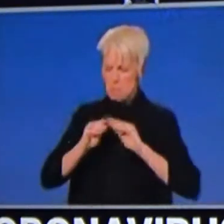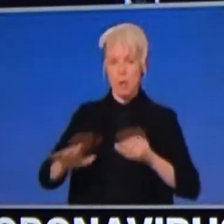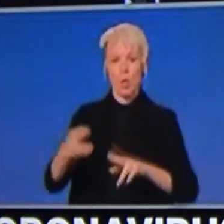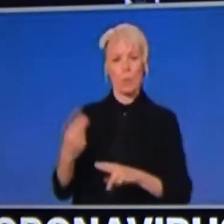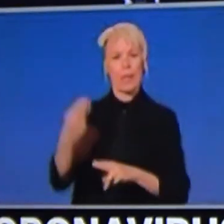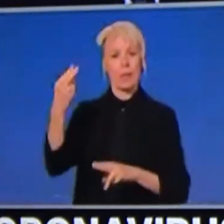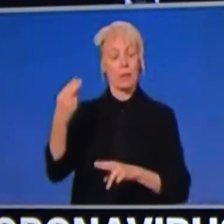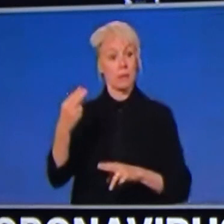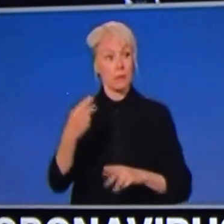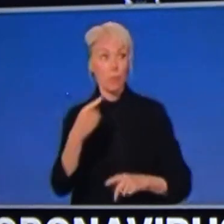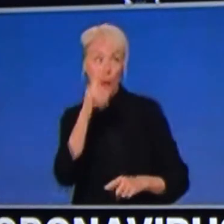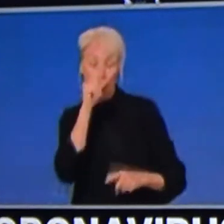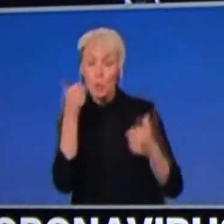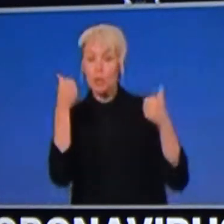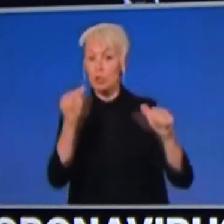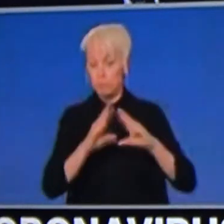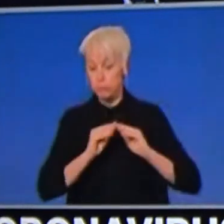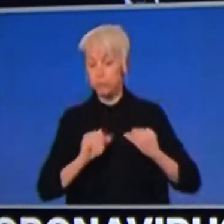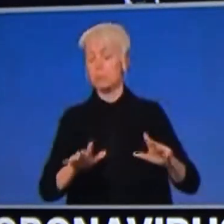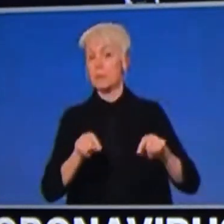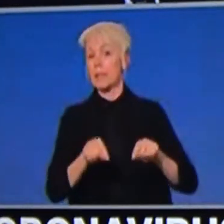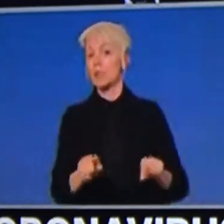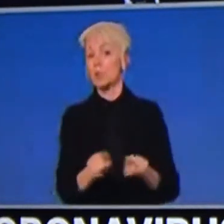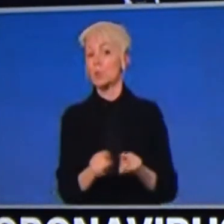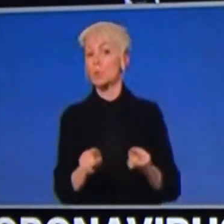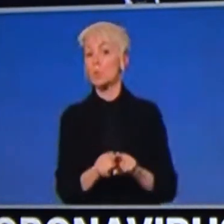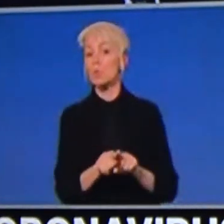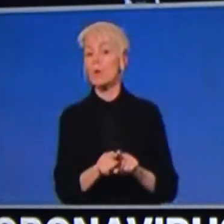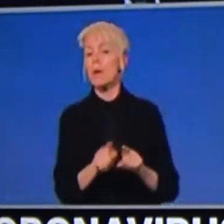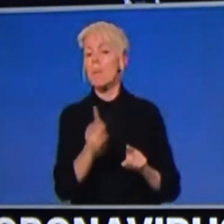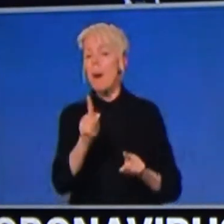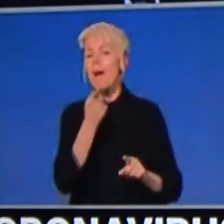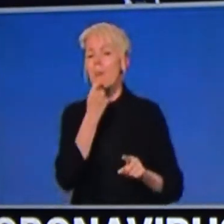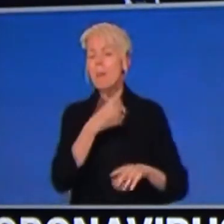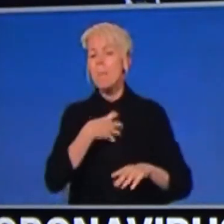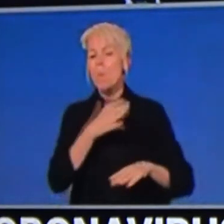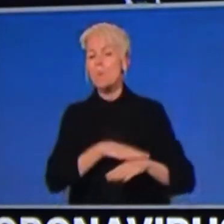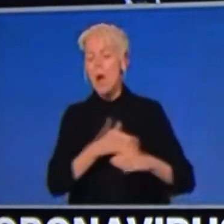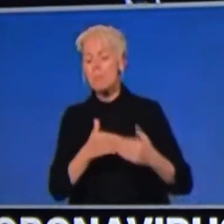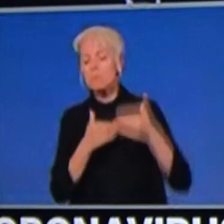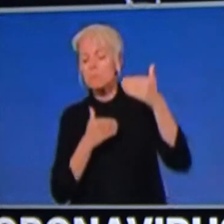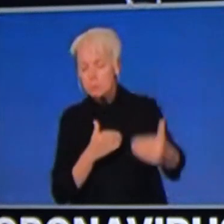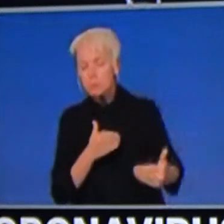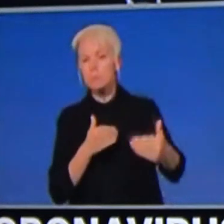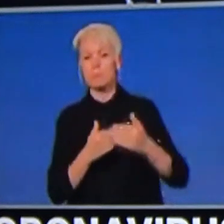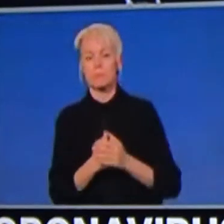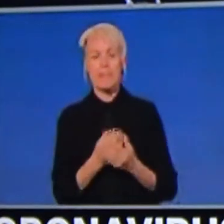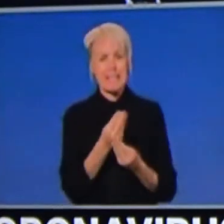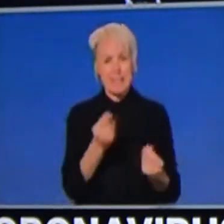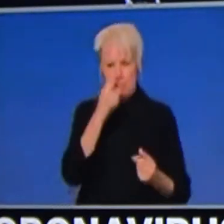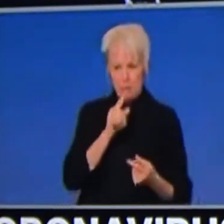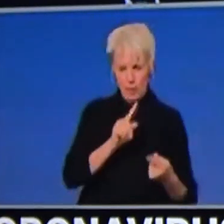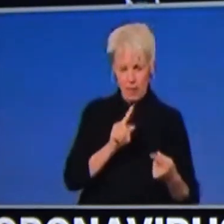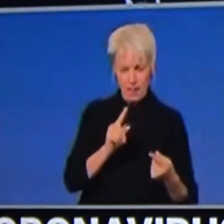complete lack of transmission and no cases, that would be great. But we don't know then whether there are asymptomatic